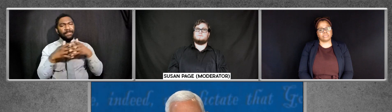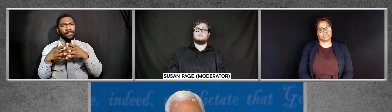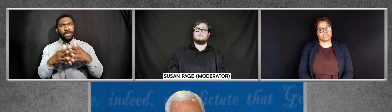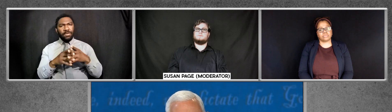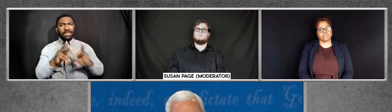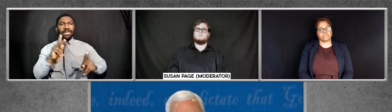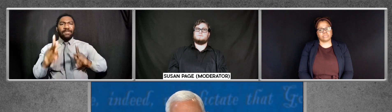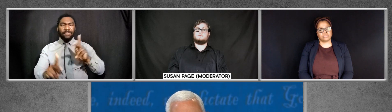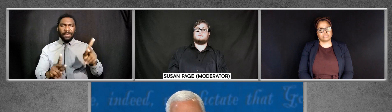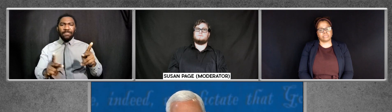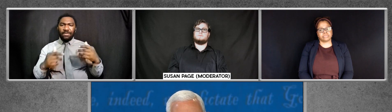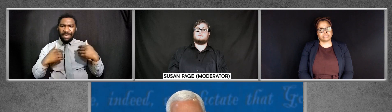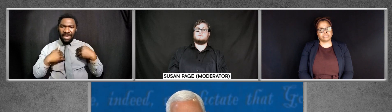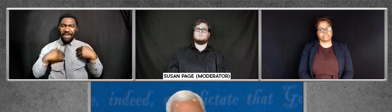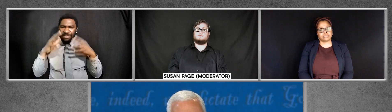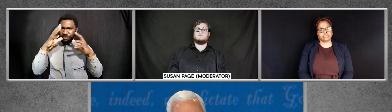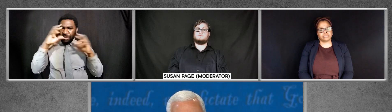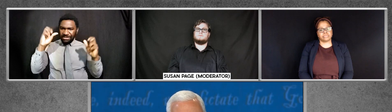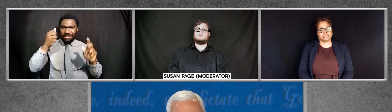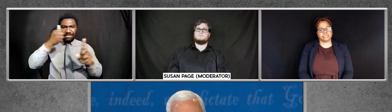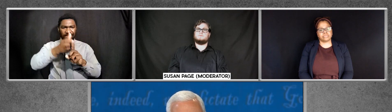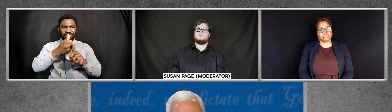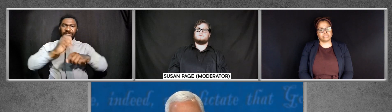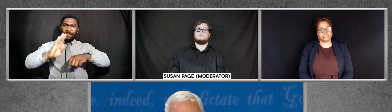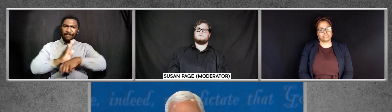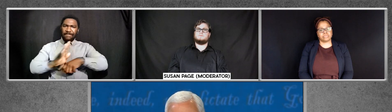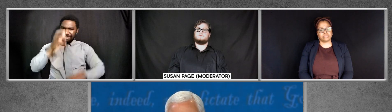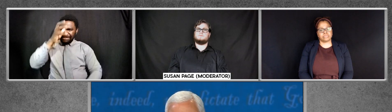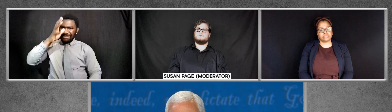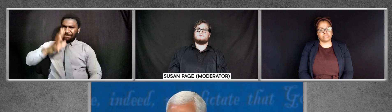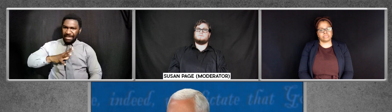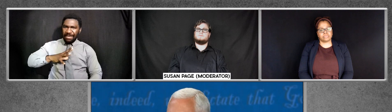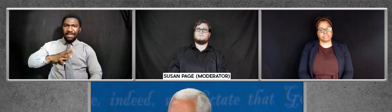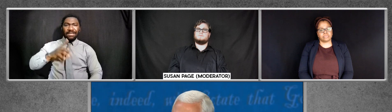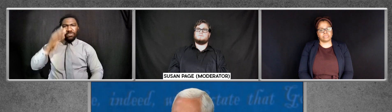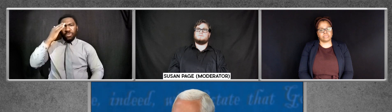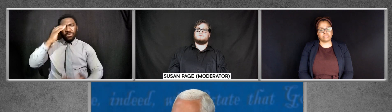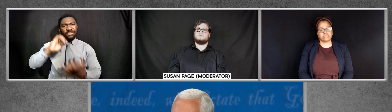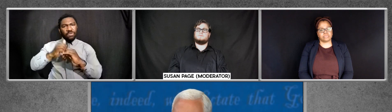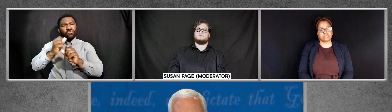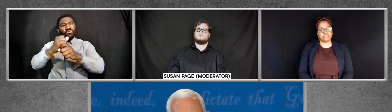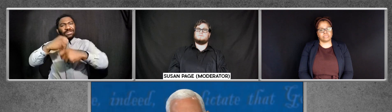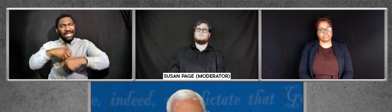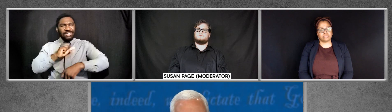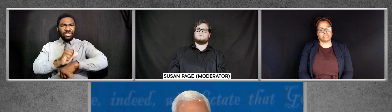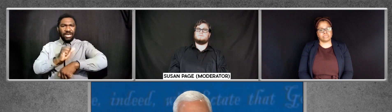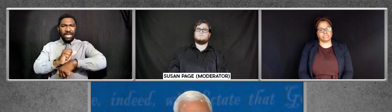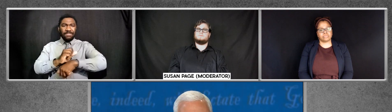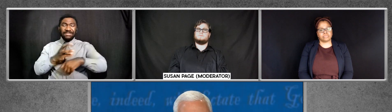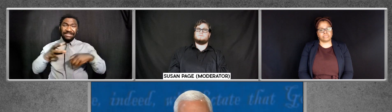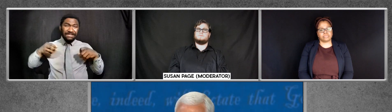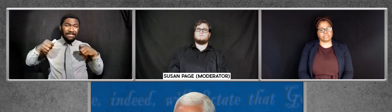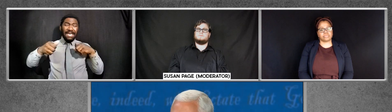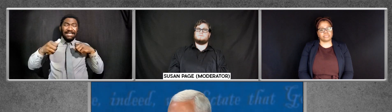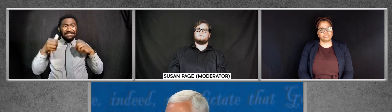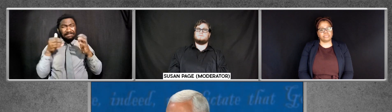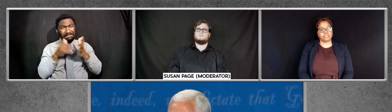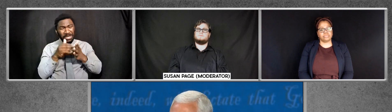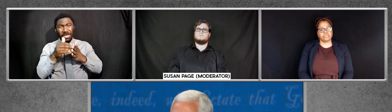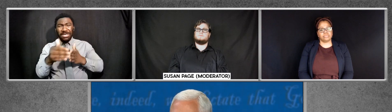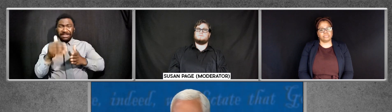who's a businessman, he's a job creator, who's paid tens of millions of dollars in taxes,